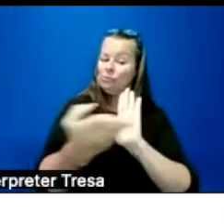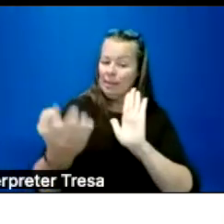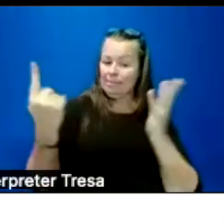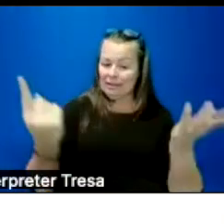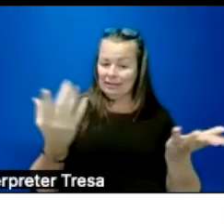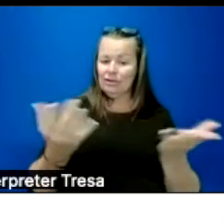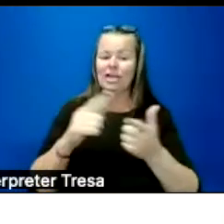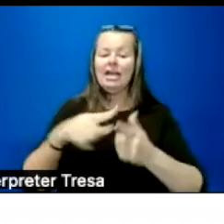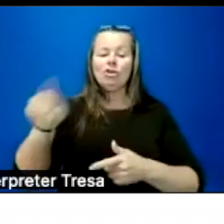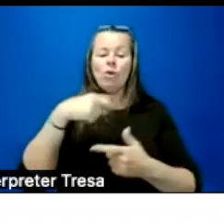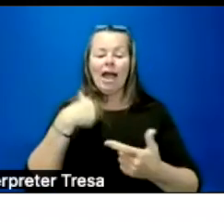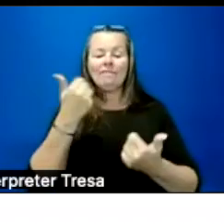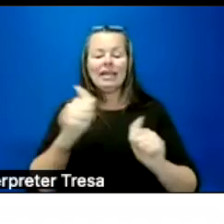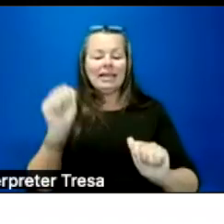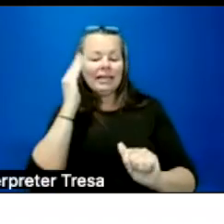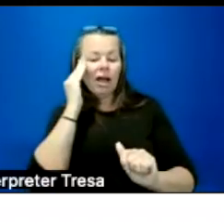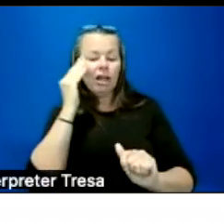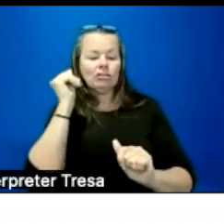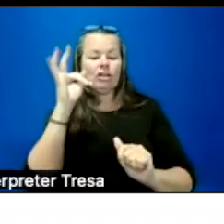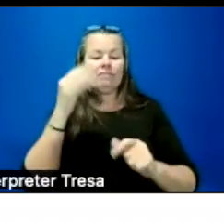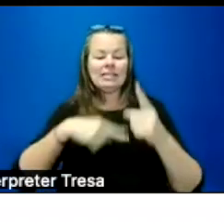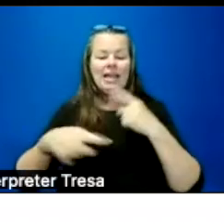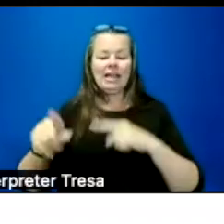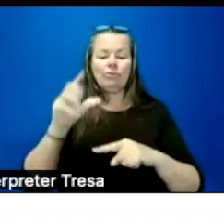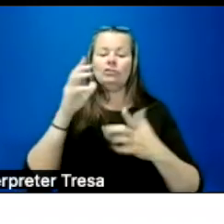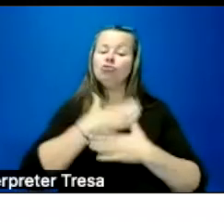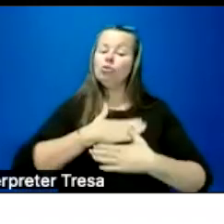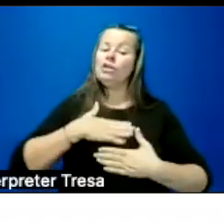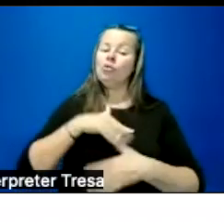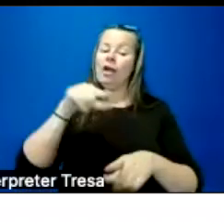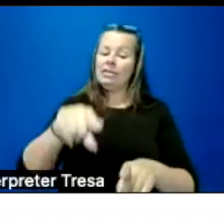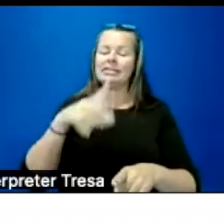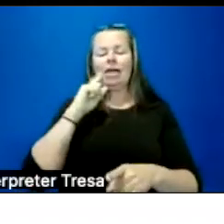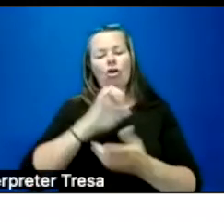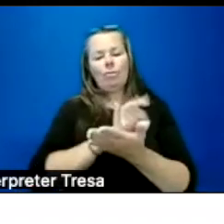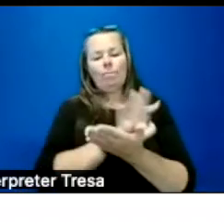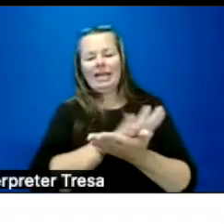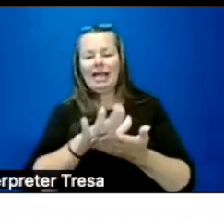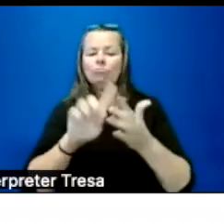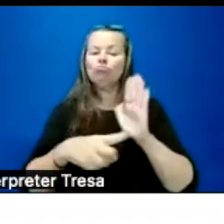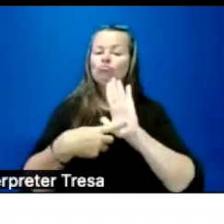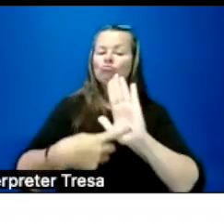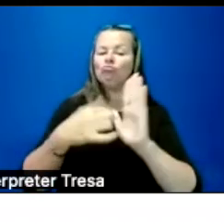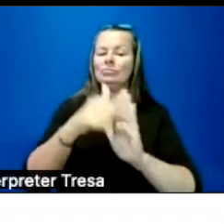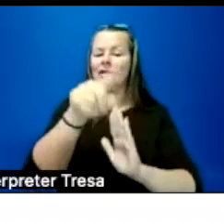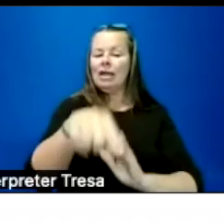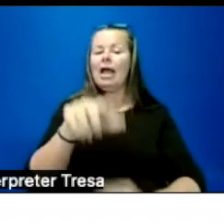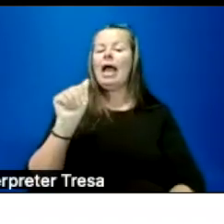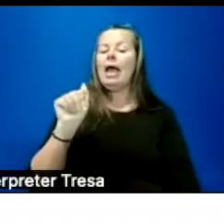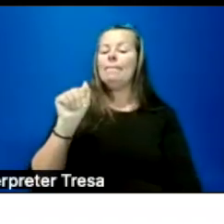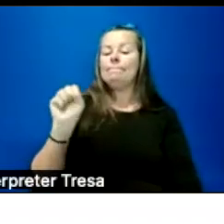to enjoy this talk today. But I thought it would be nice to show you like the American Sign